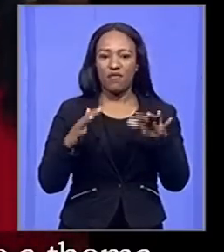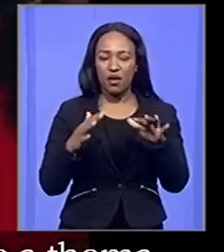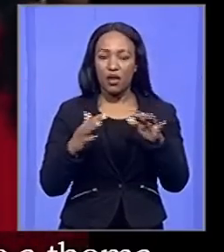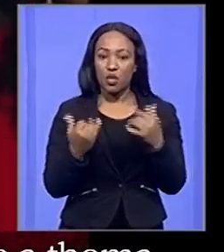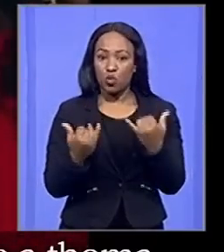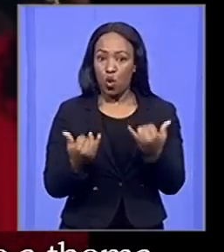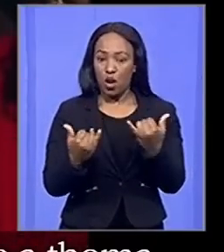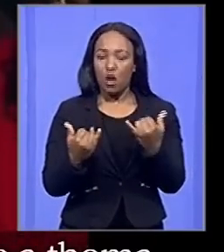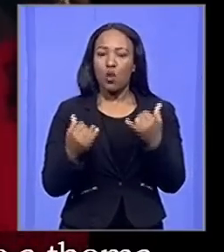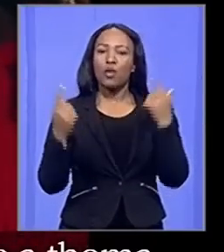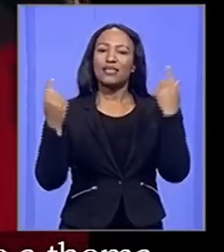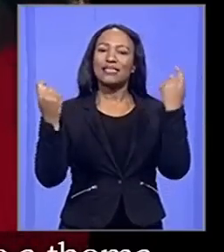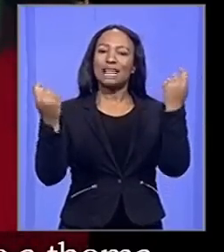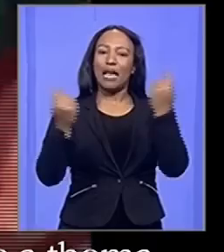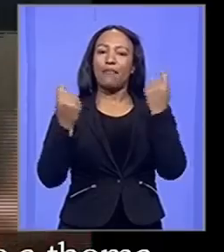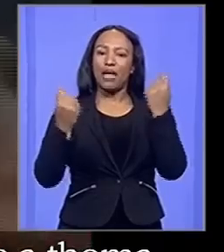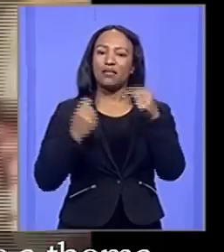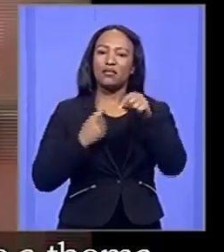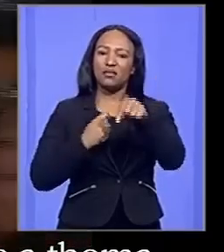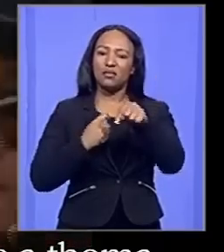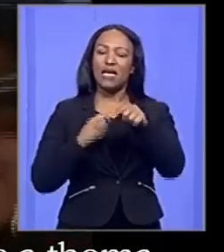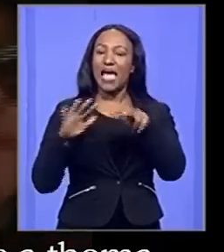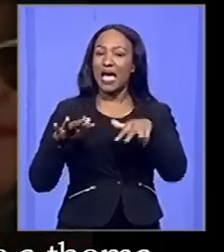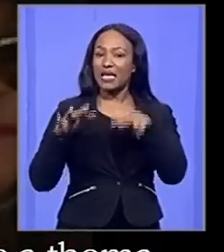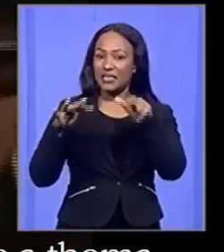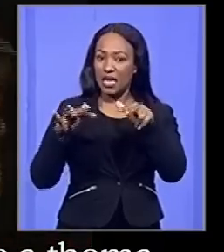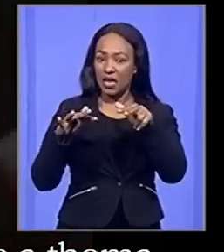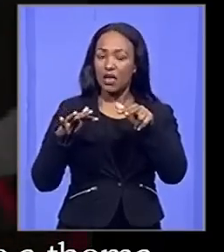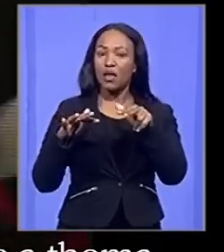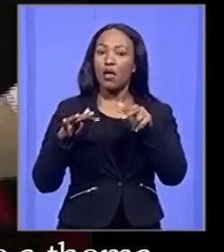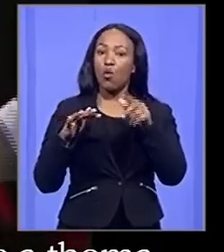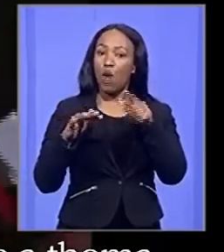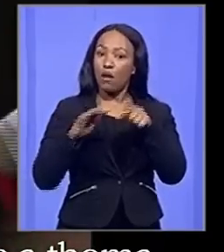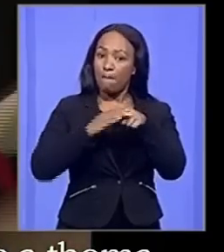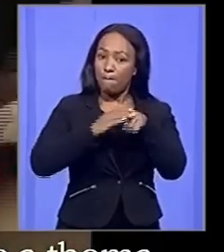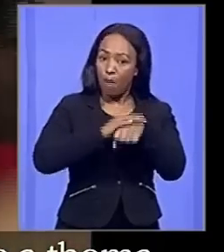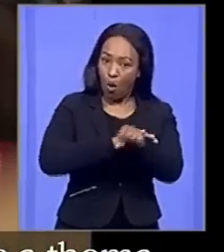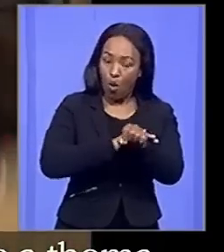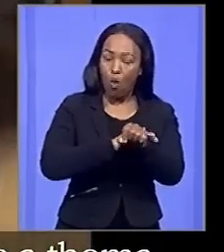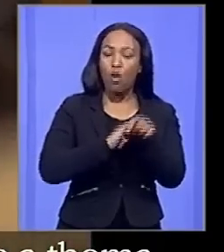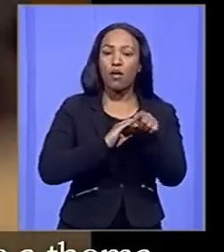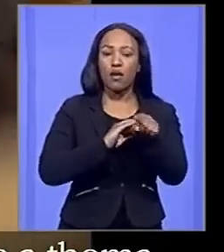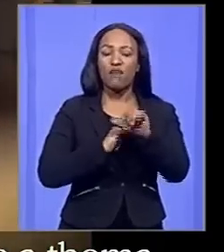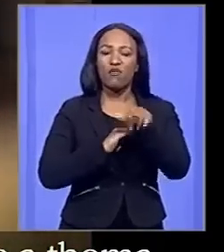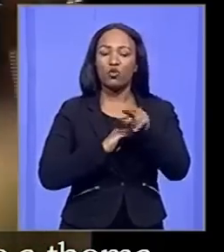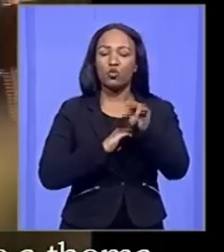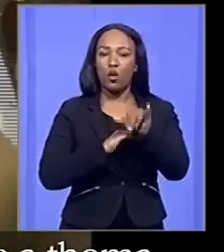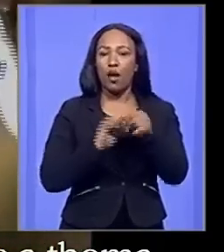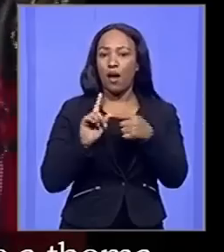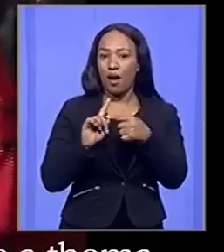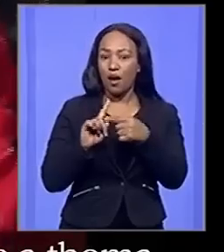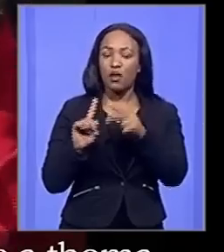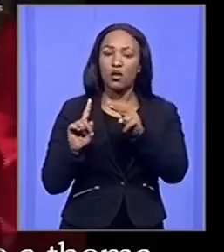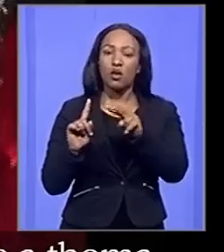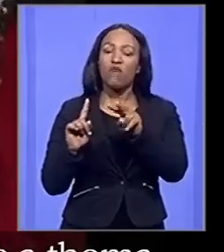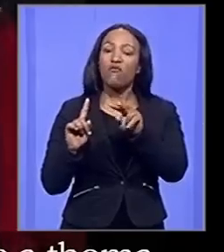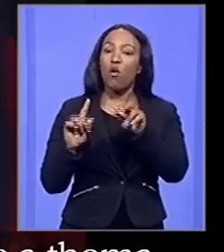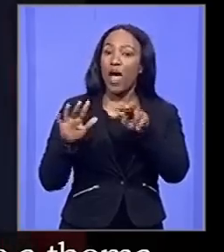le ketekiwa ngwaga le ngwaga ka letsatsi la ga Mandela la matsalo fa Phukwi a tlhola malatsi a